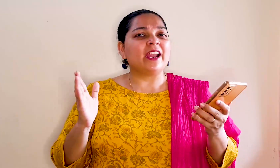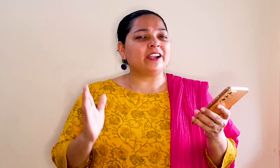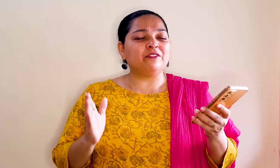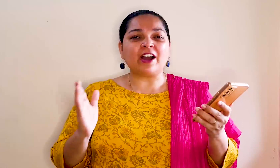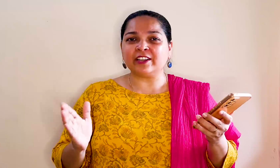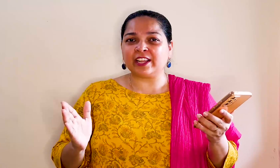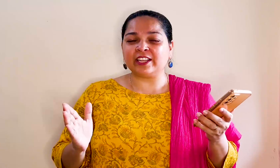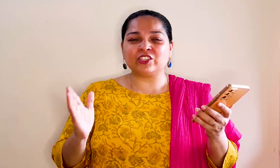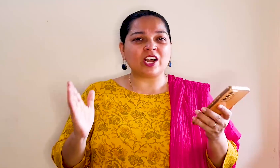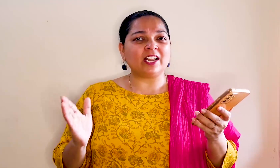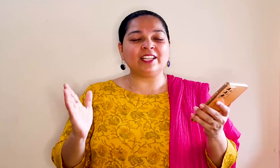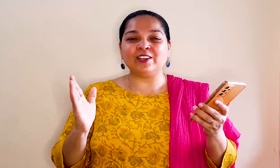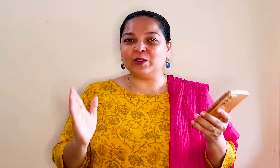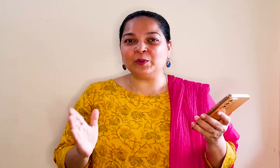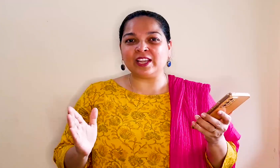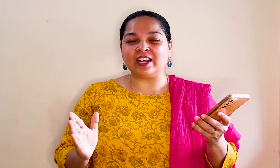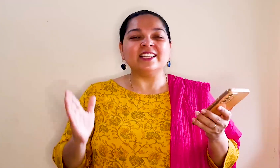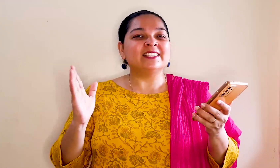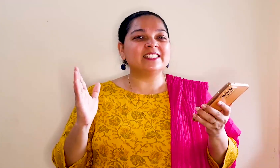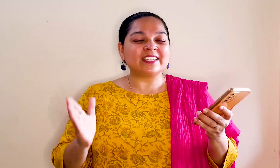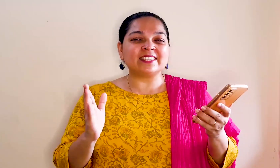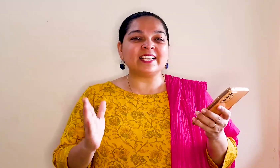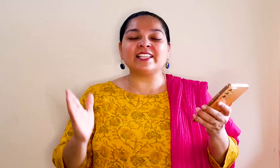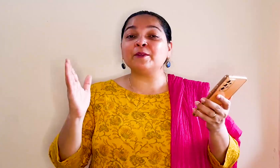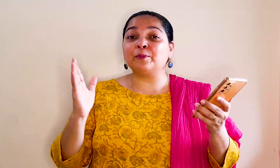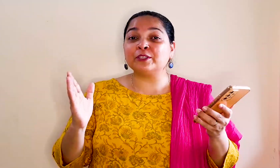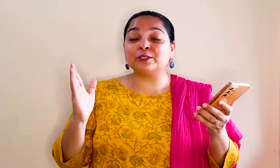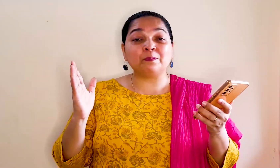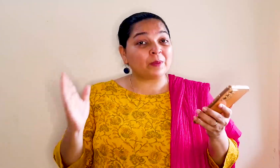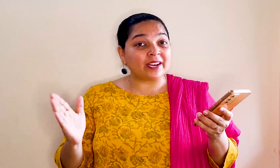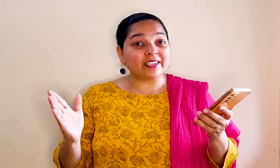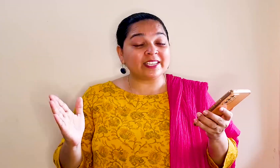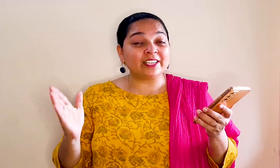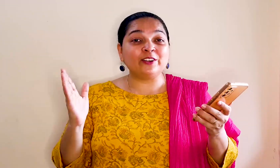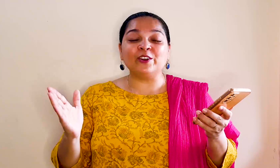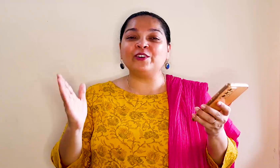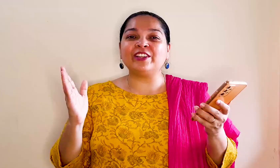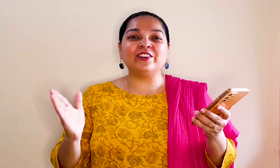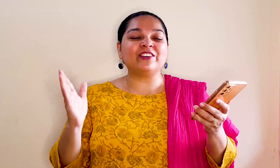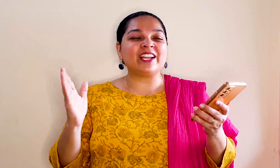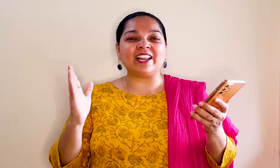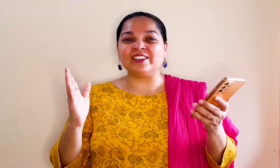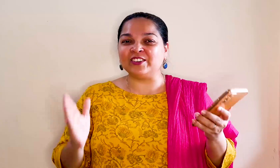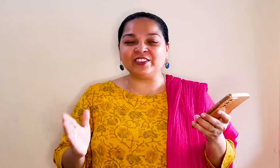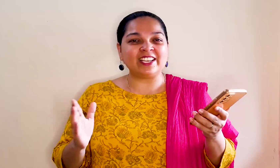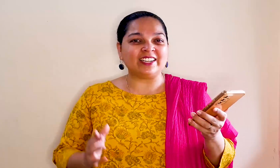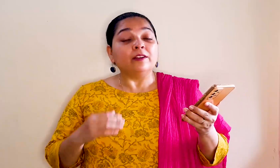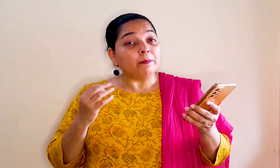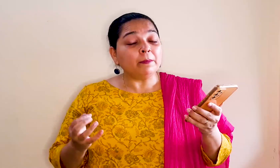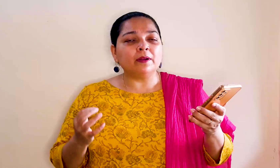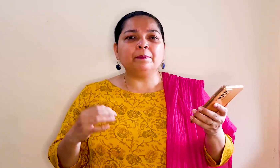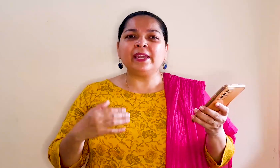of advantage. Hallelujah. Success and prosperity. prosperity, glory, glory,